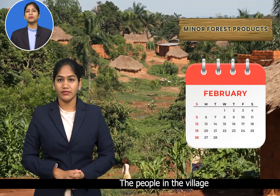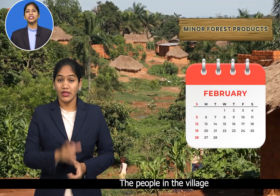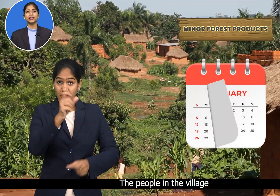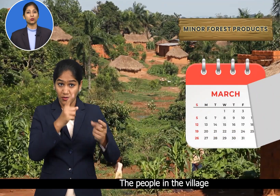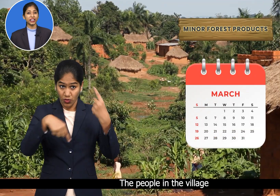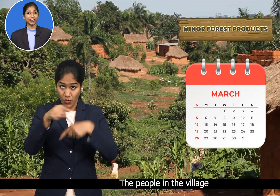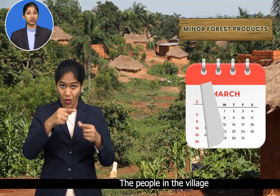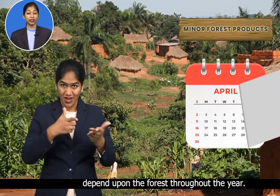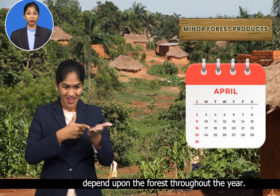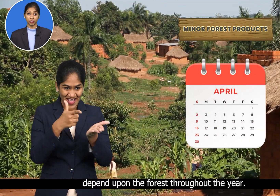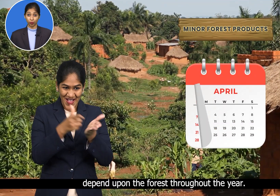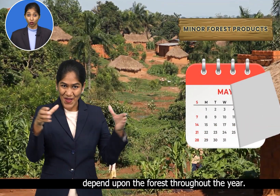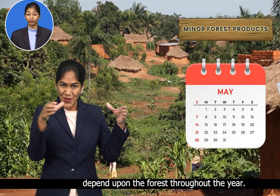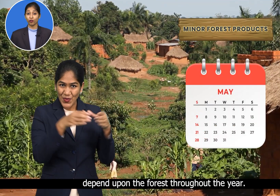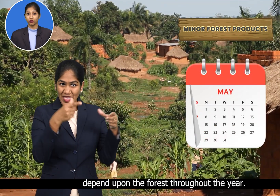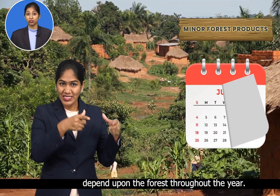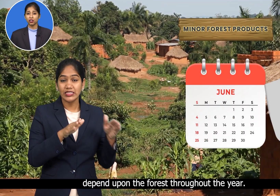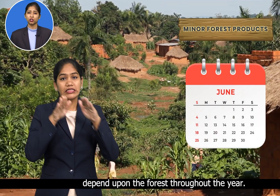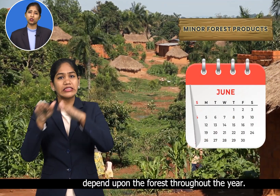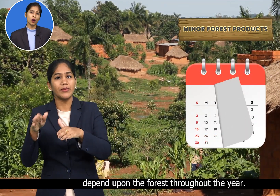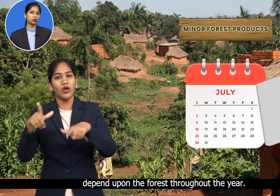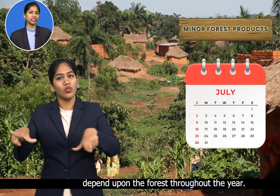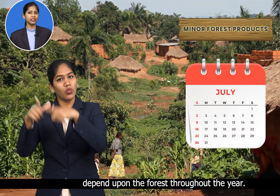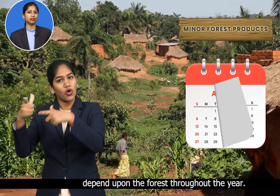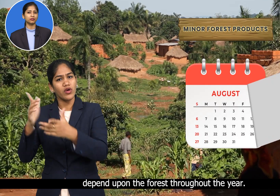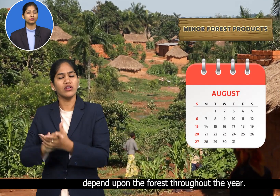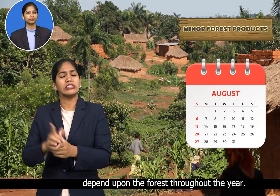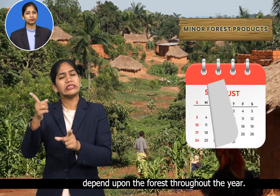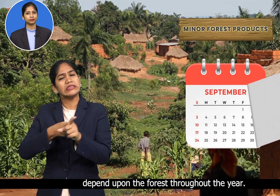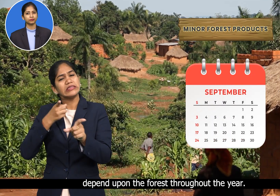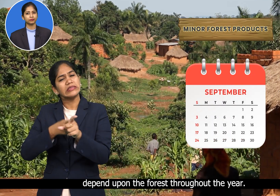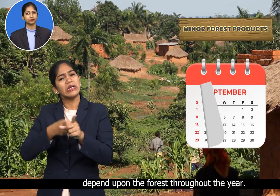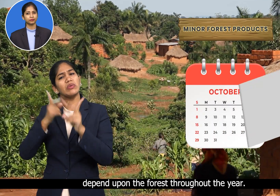The people in the village depend upon the forest throughout the year,